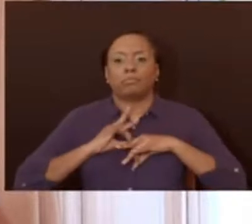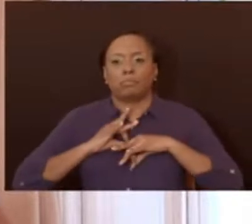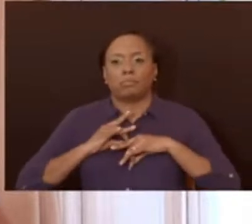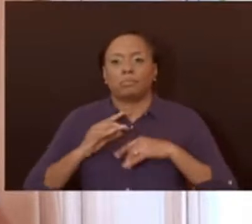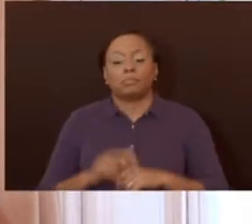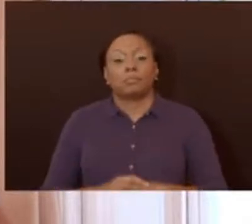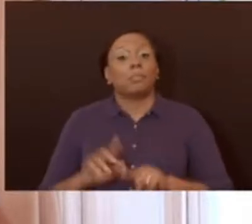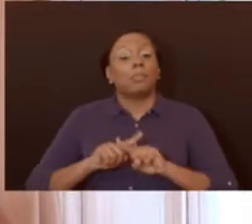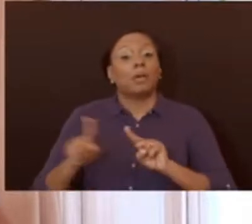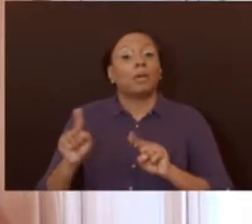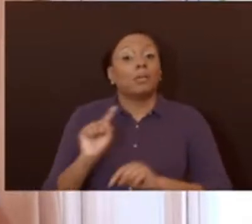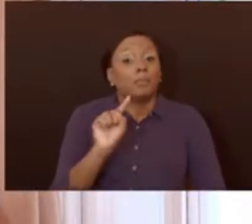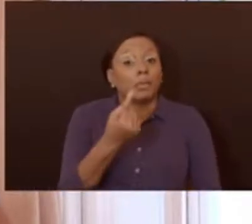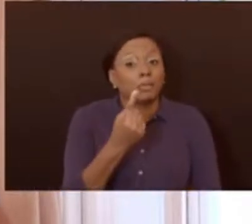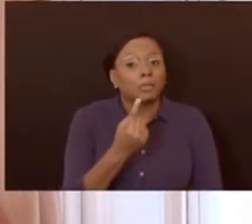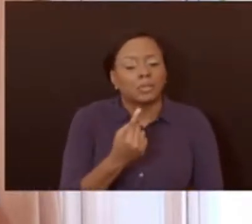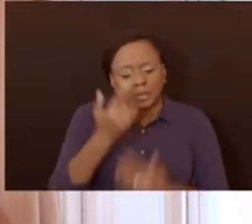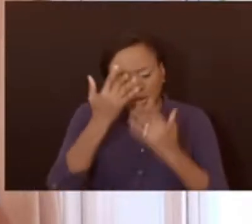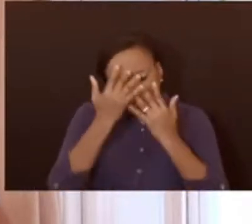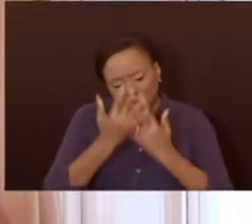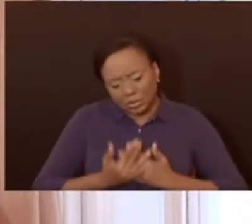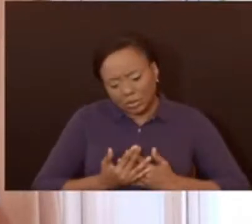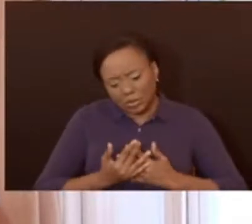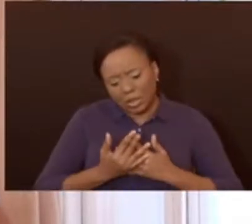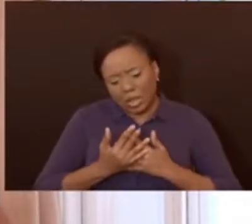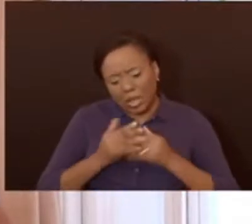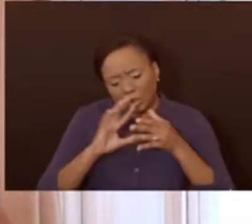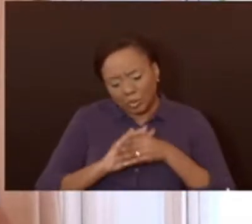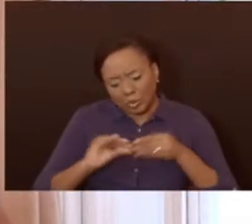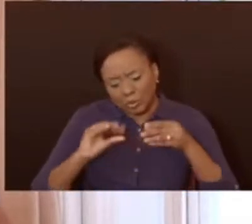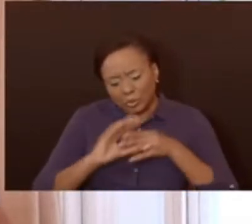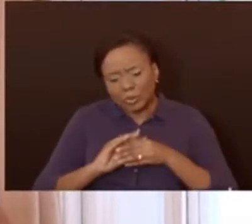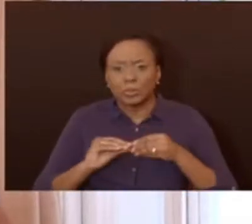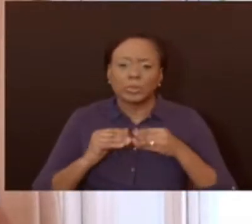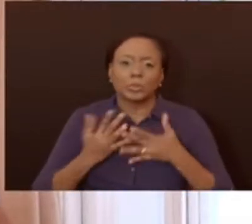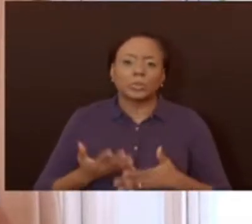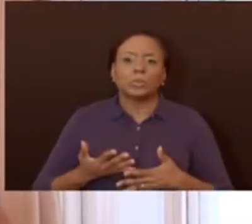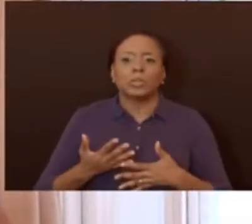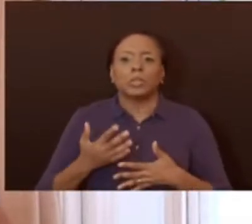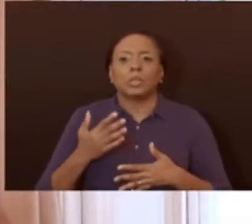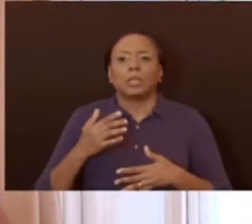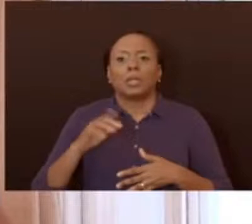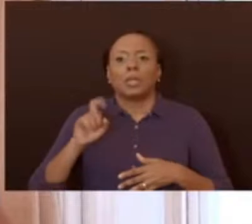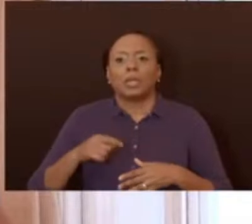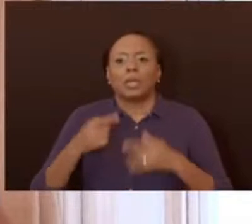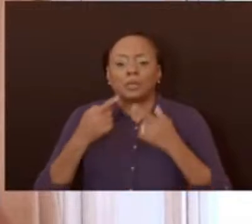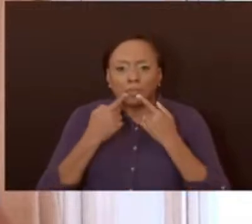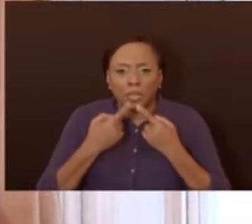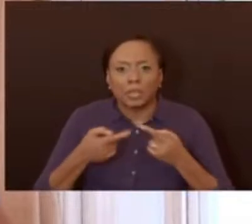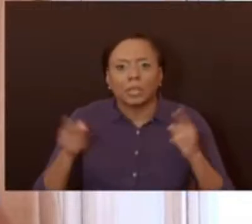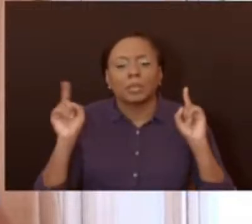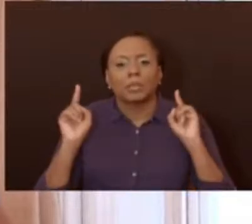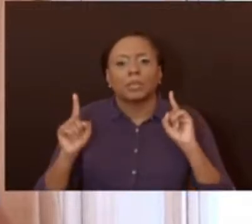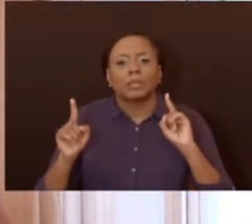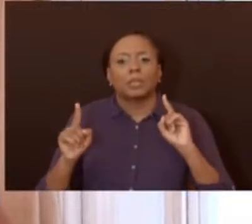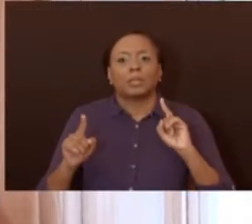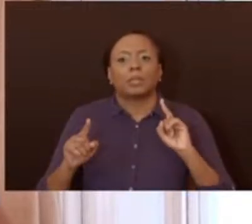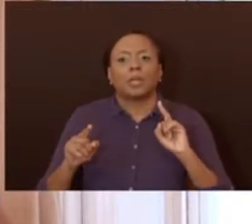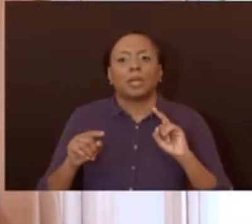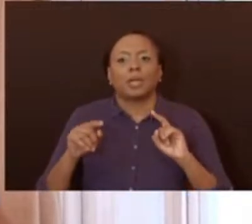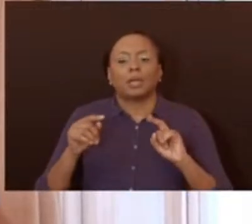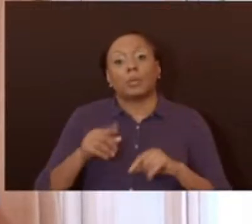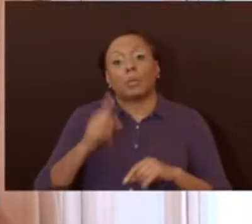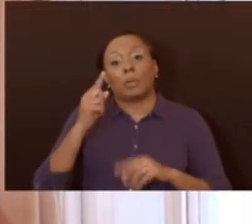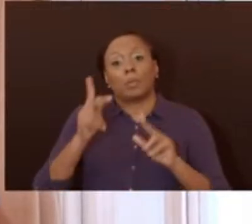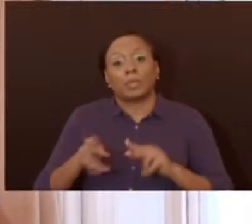sad news. I'm extremely saddened to have to announce the death from COVID-19 in the early hours